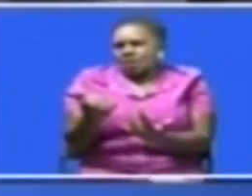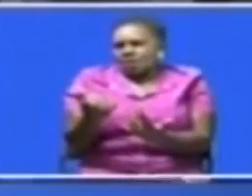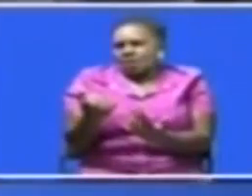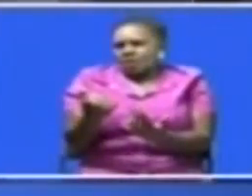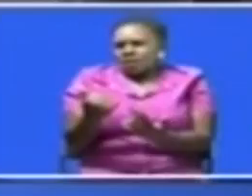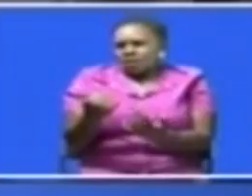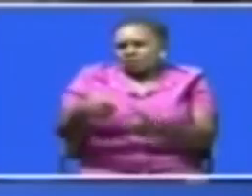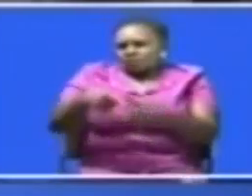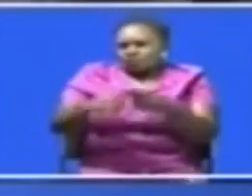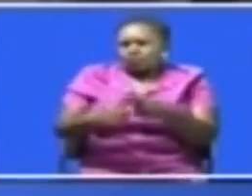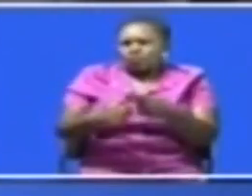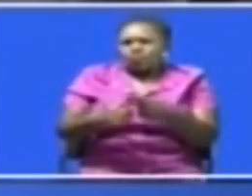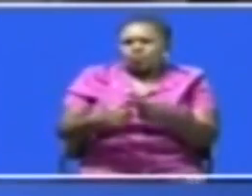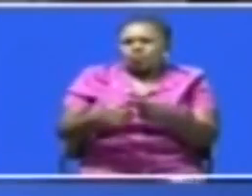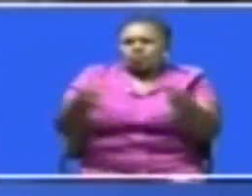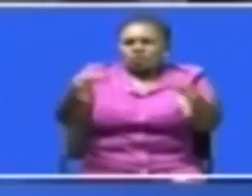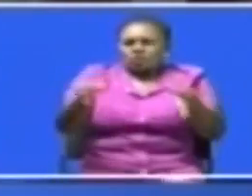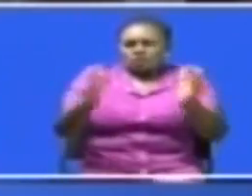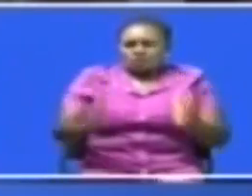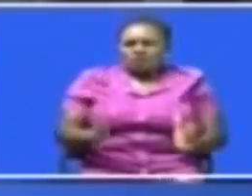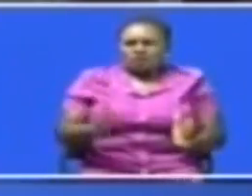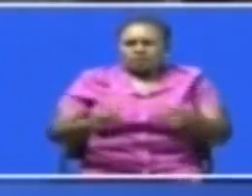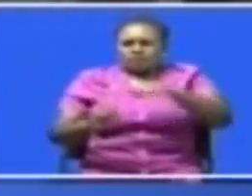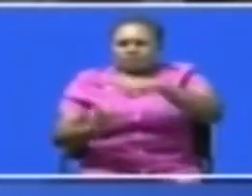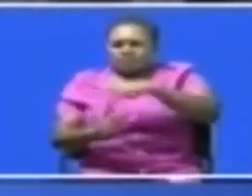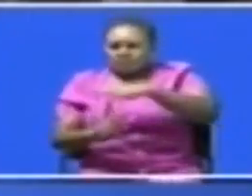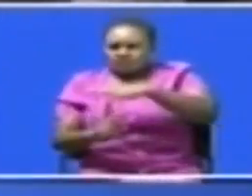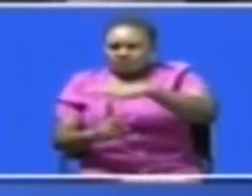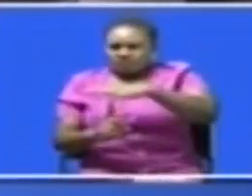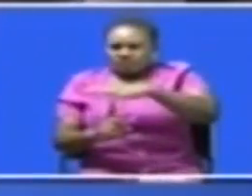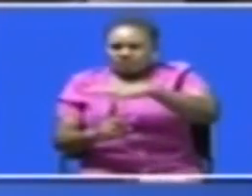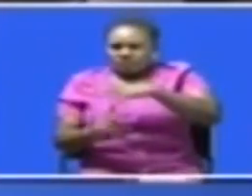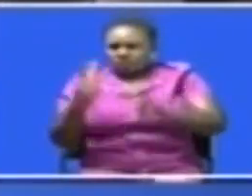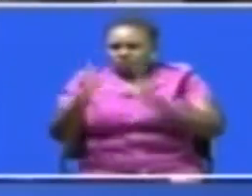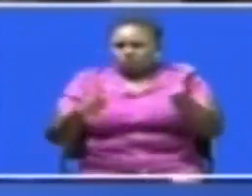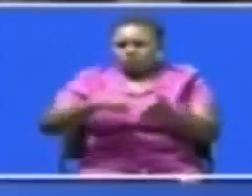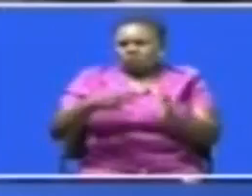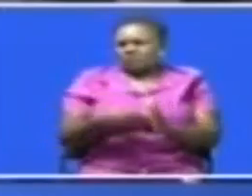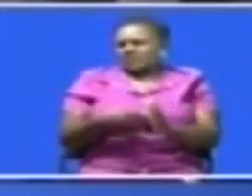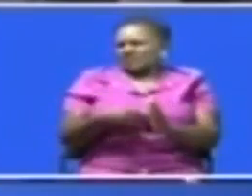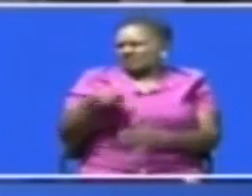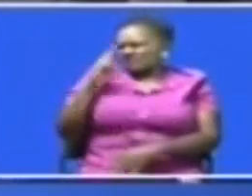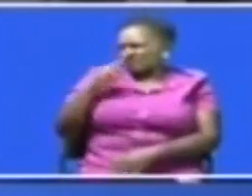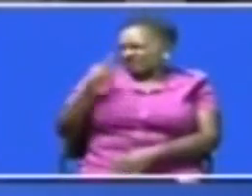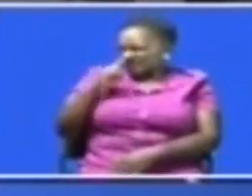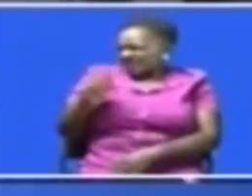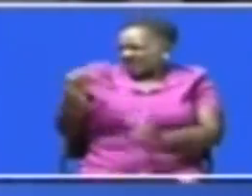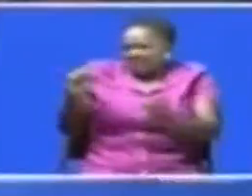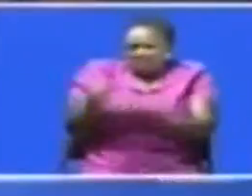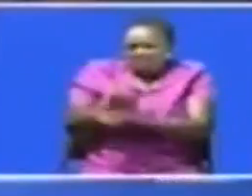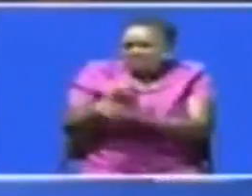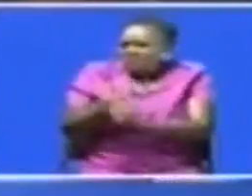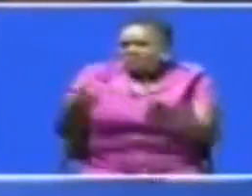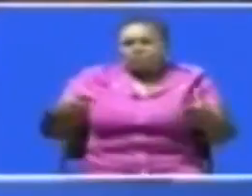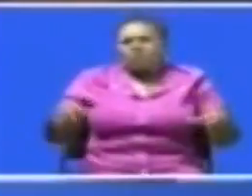Rotich over two projects while he assigned over 22 projects? It's ridiculous.